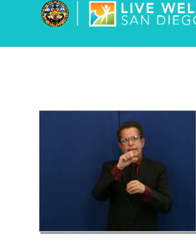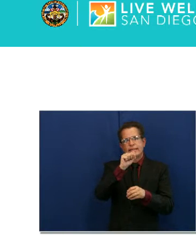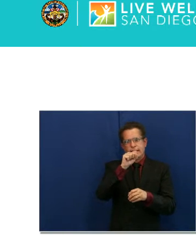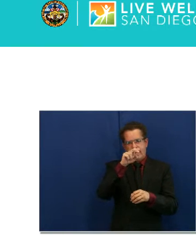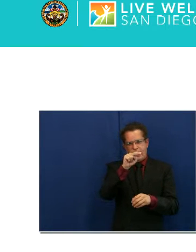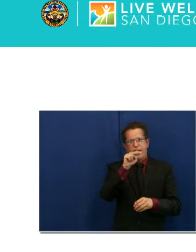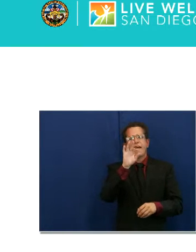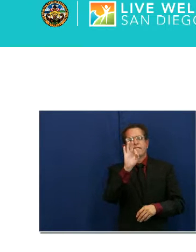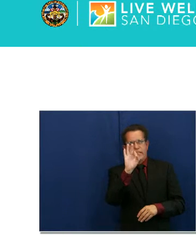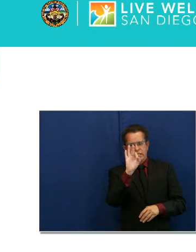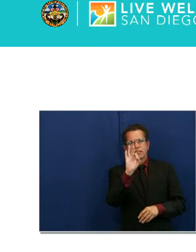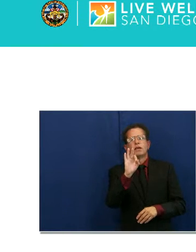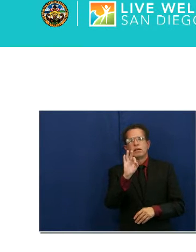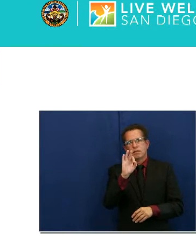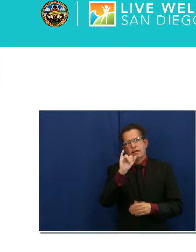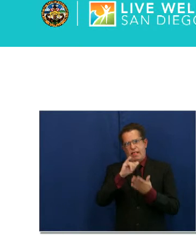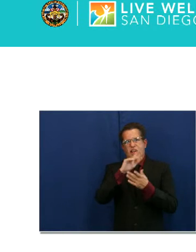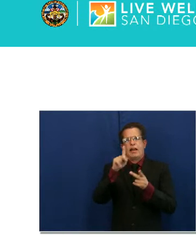non-SNF congregate settings.